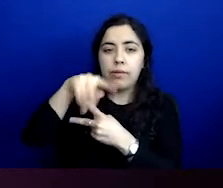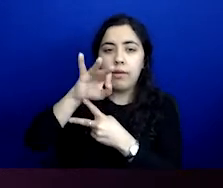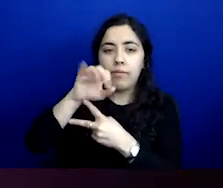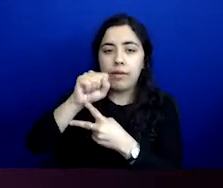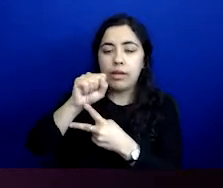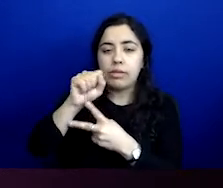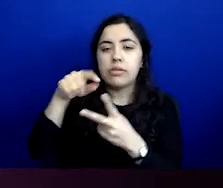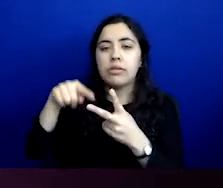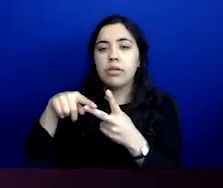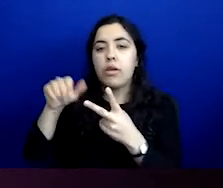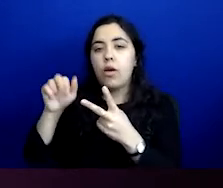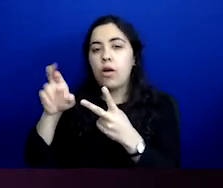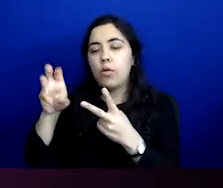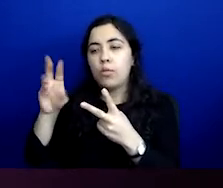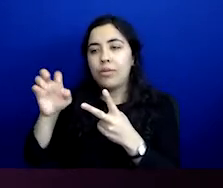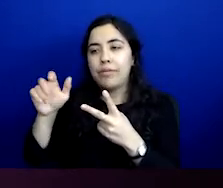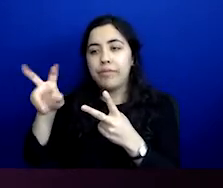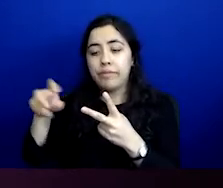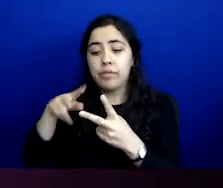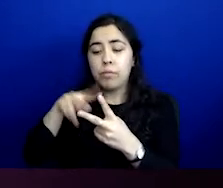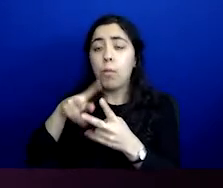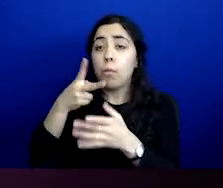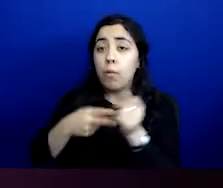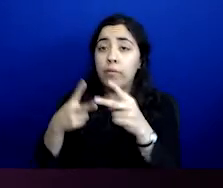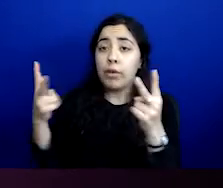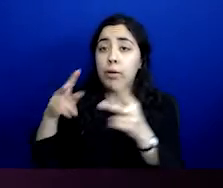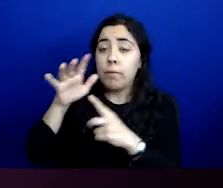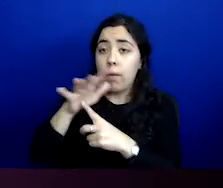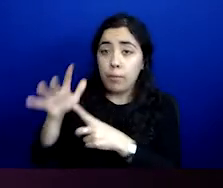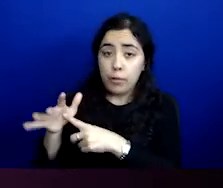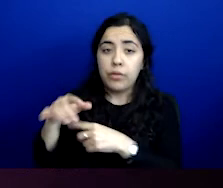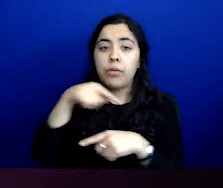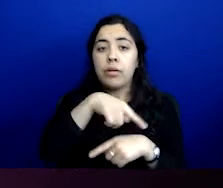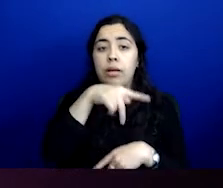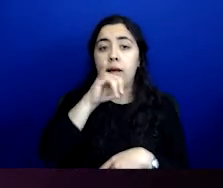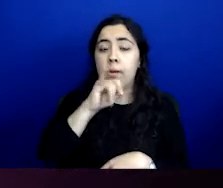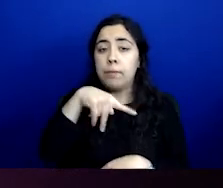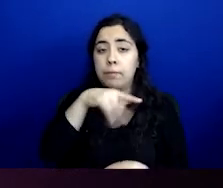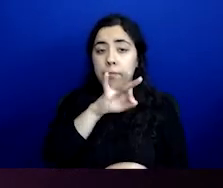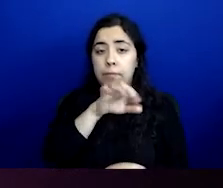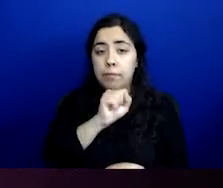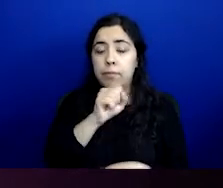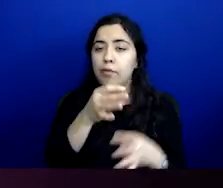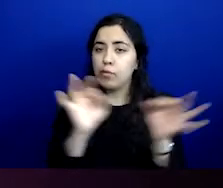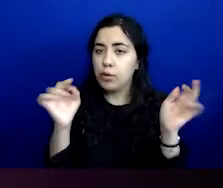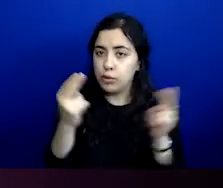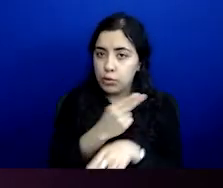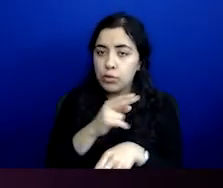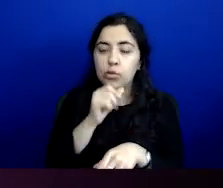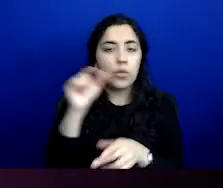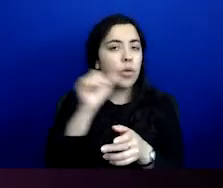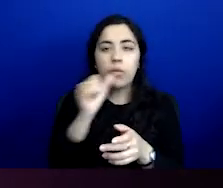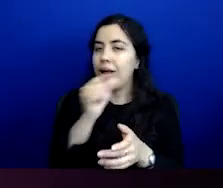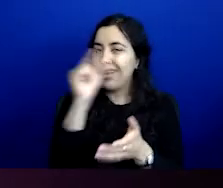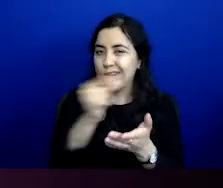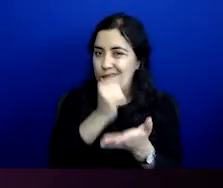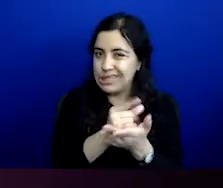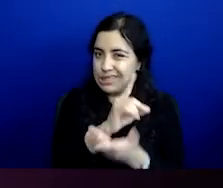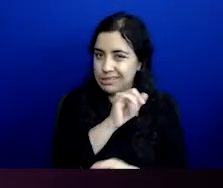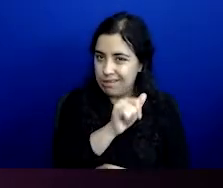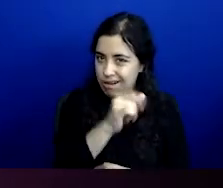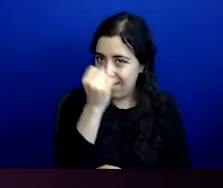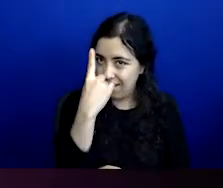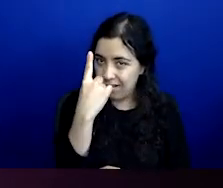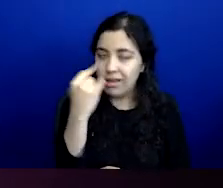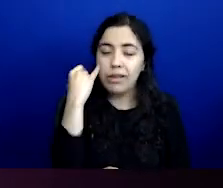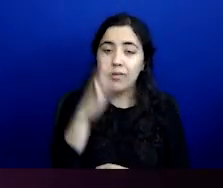because it's completely free to use, but you don't have any data guarantee. So the idea with IPFS is that